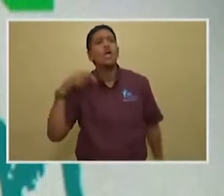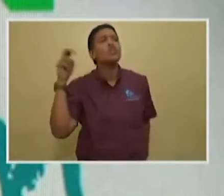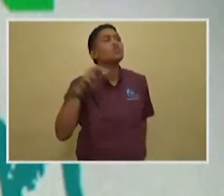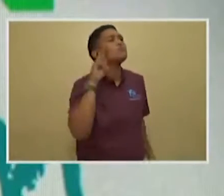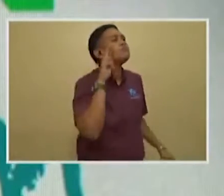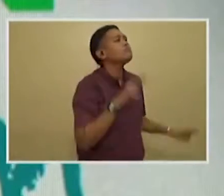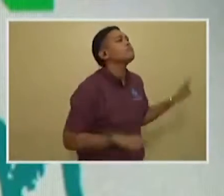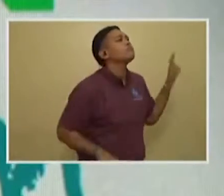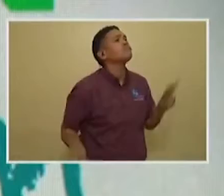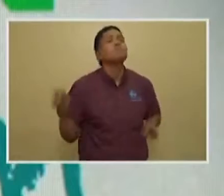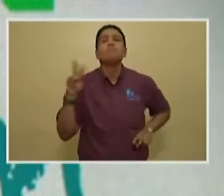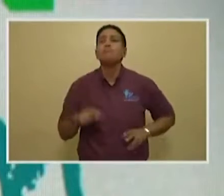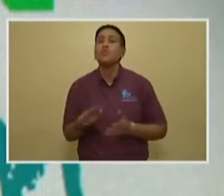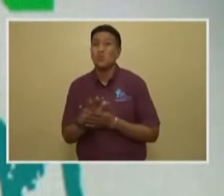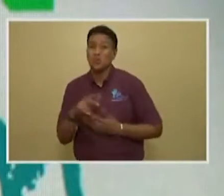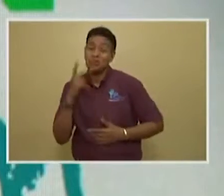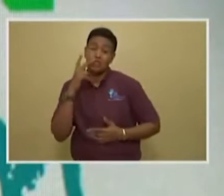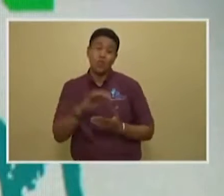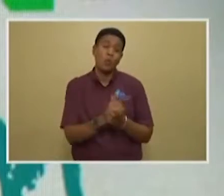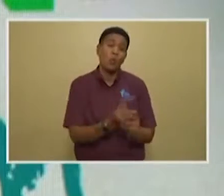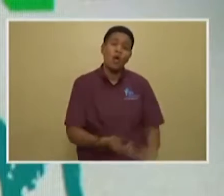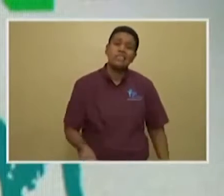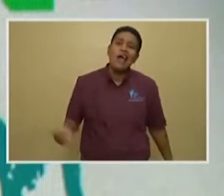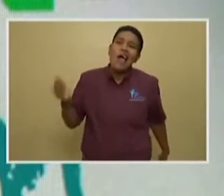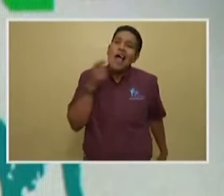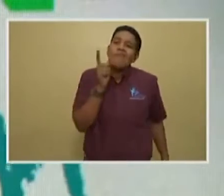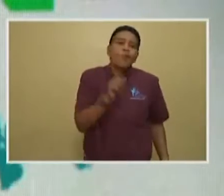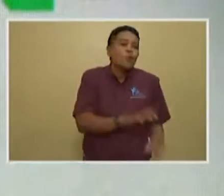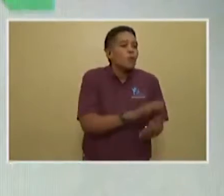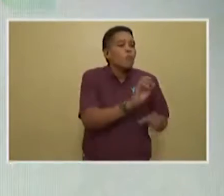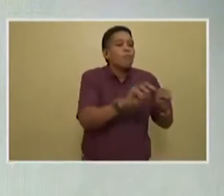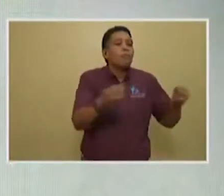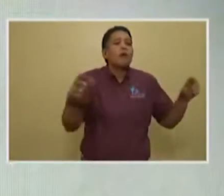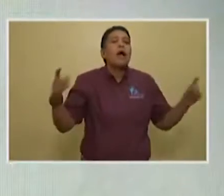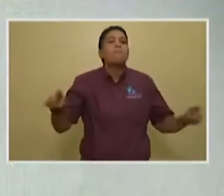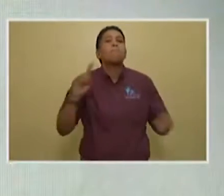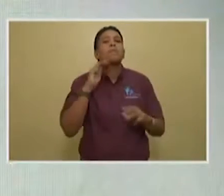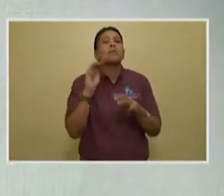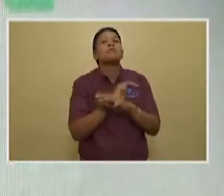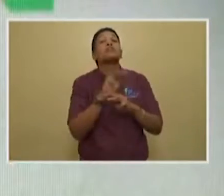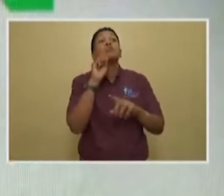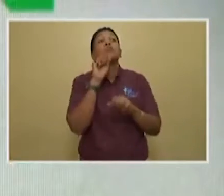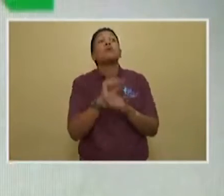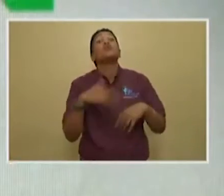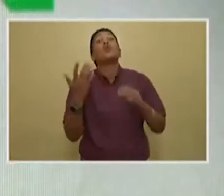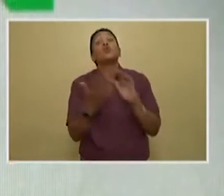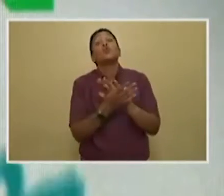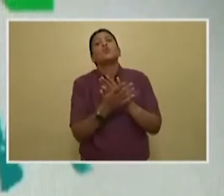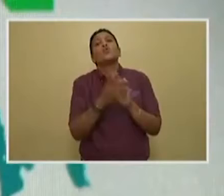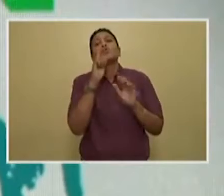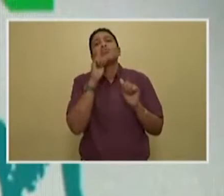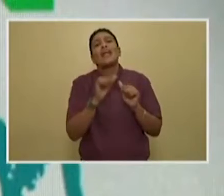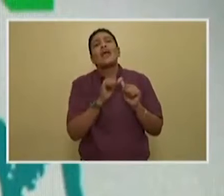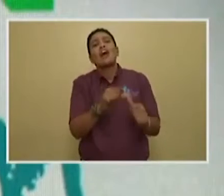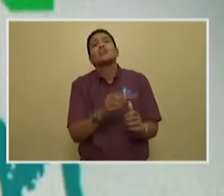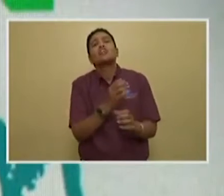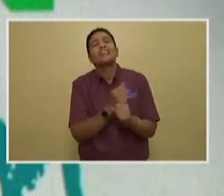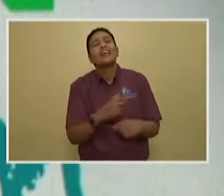schools, I am seeing wash stations everywhere in schools. The ministry has ensured that schools continue to